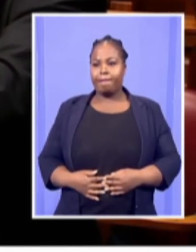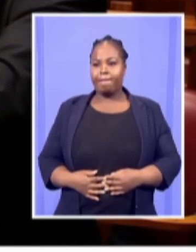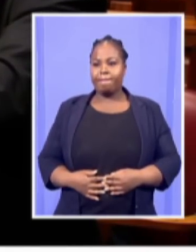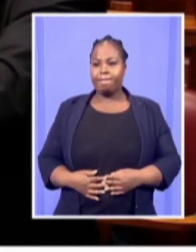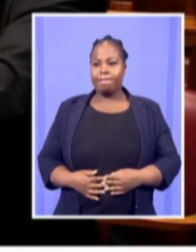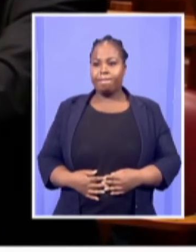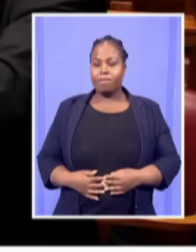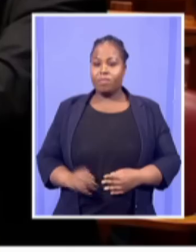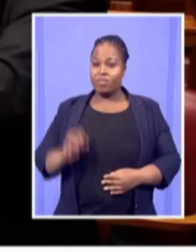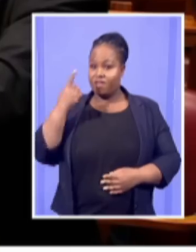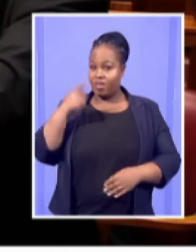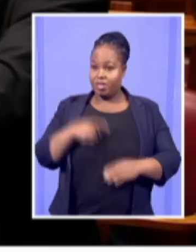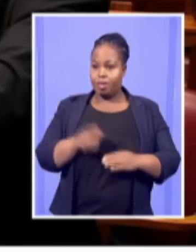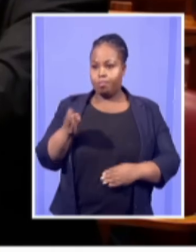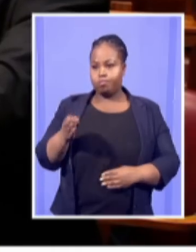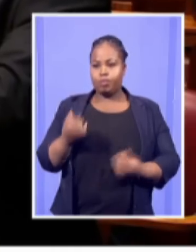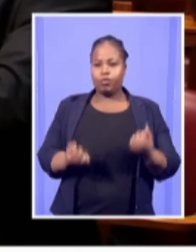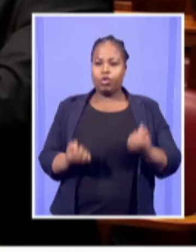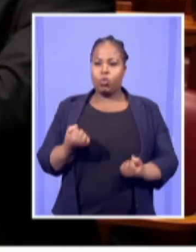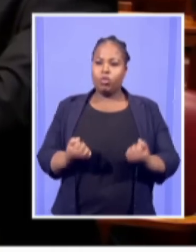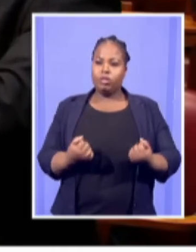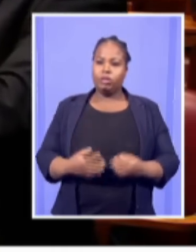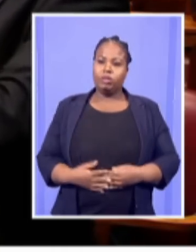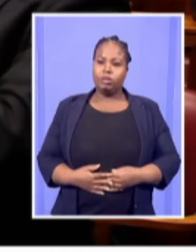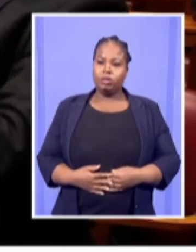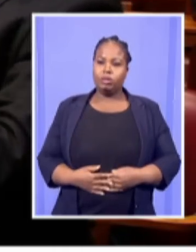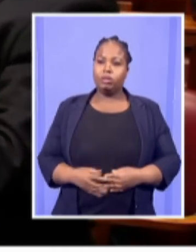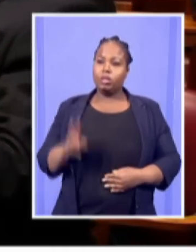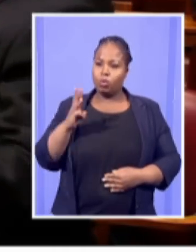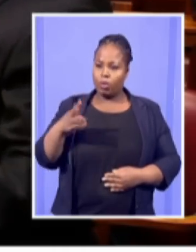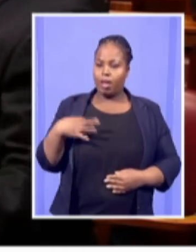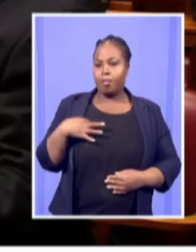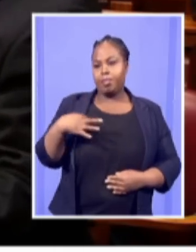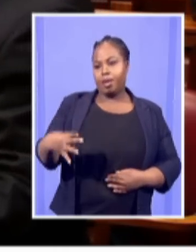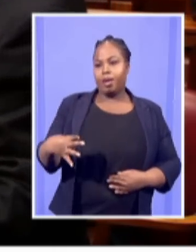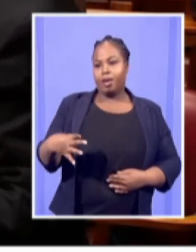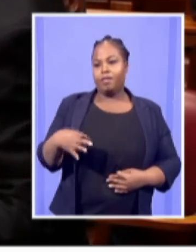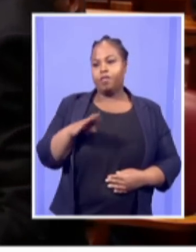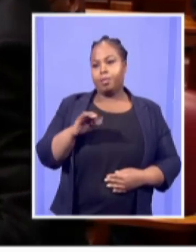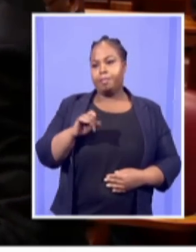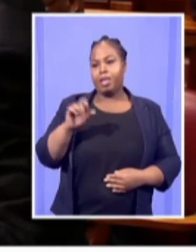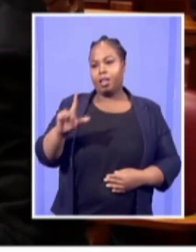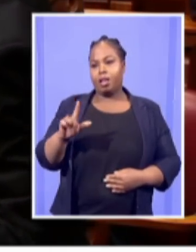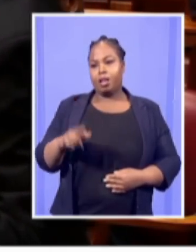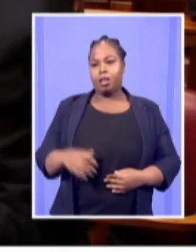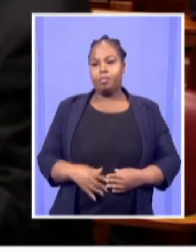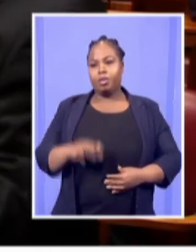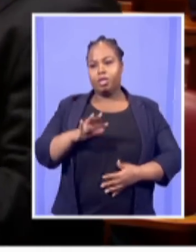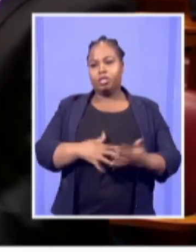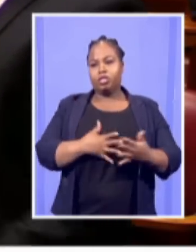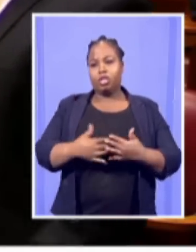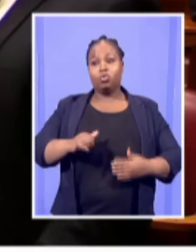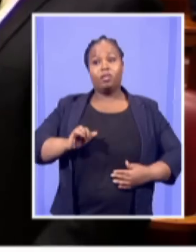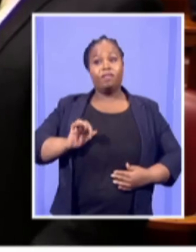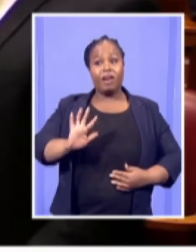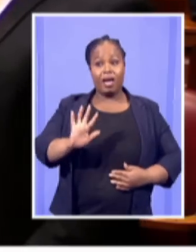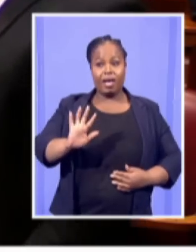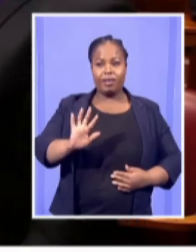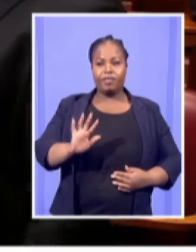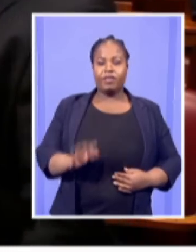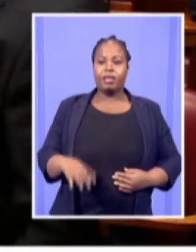their first appearance, and they are going to apply for a bail application. It is a Schedule 5 bail application, and it